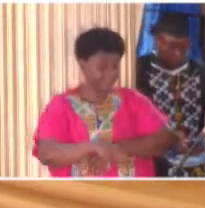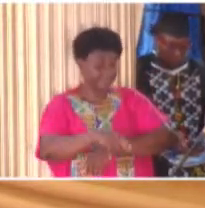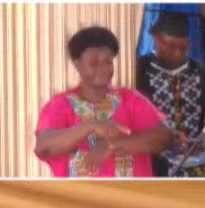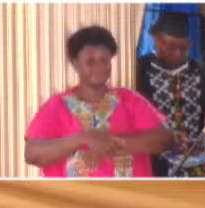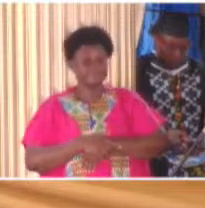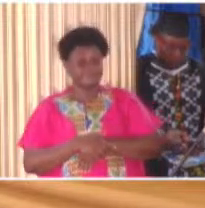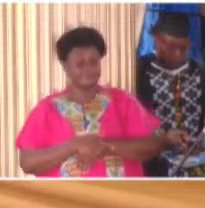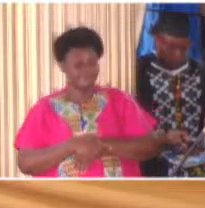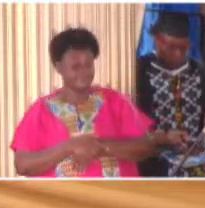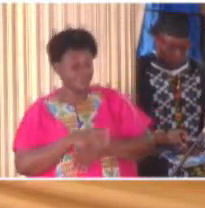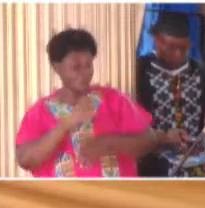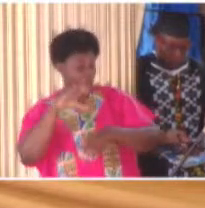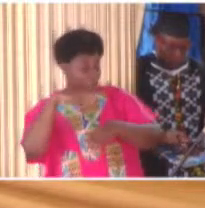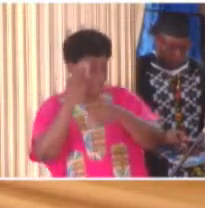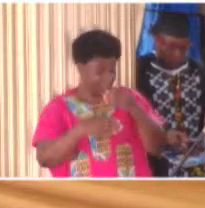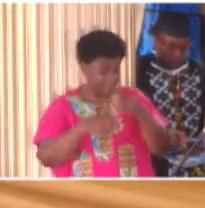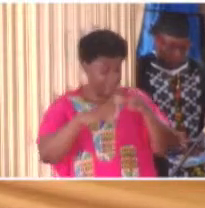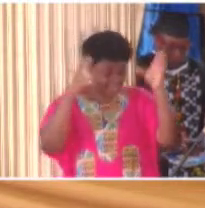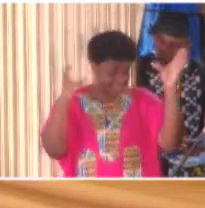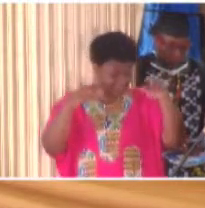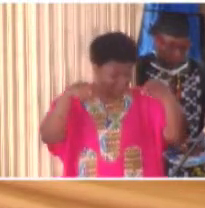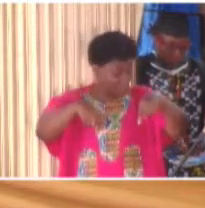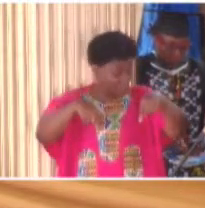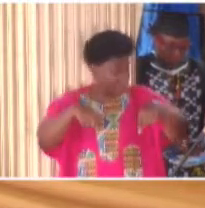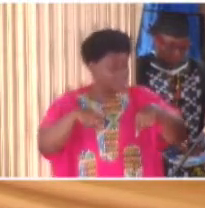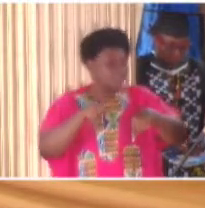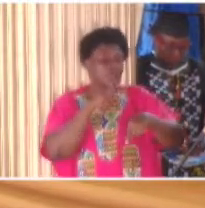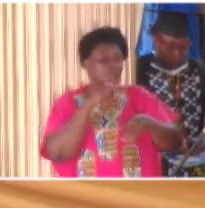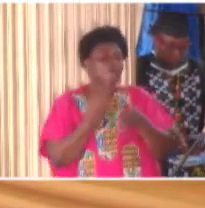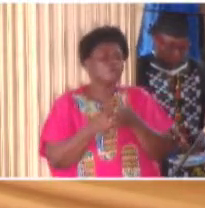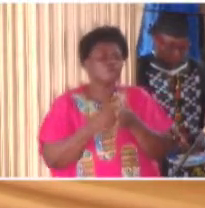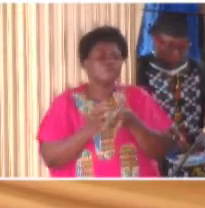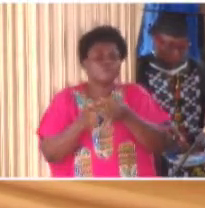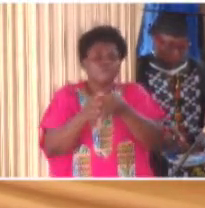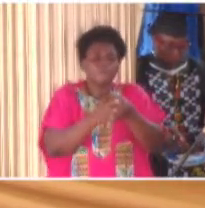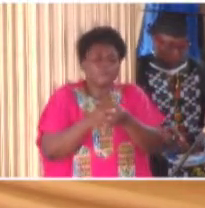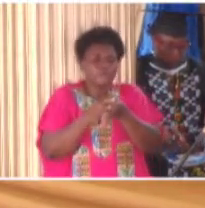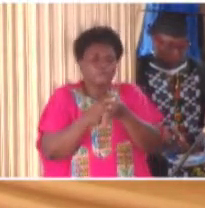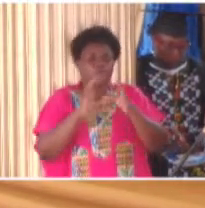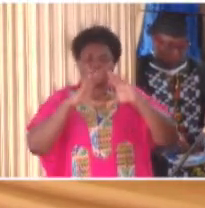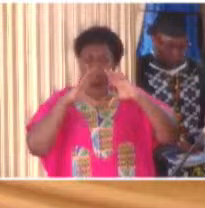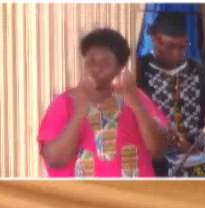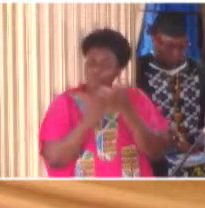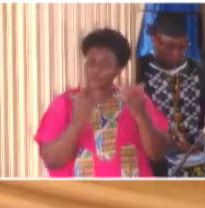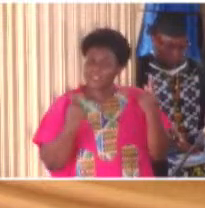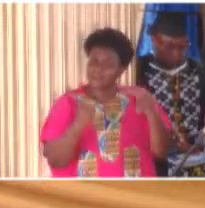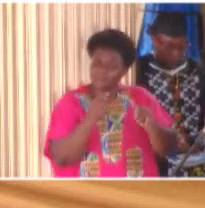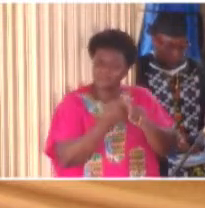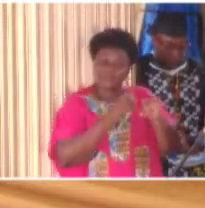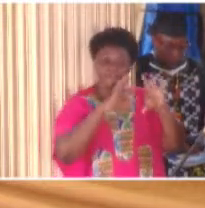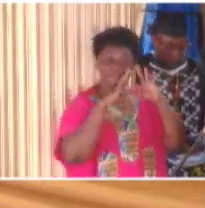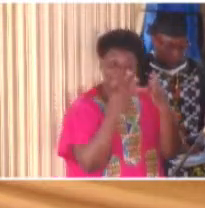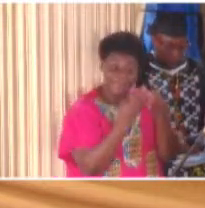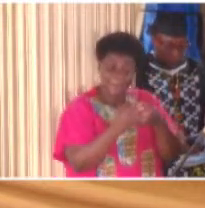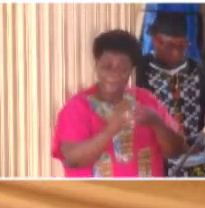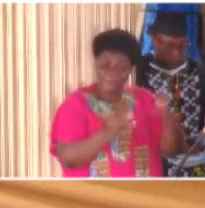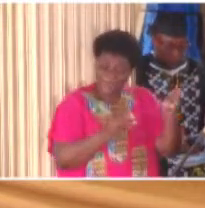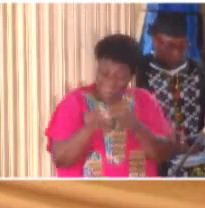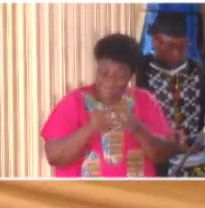The achievements we celebrate today are a culmination of a collective effort from family